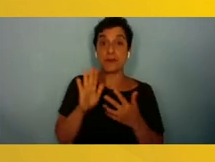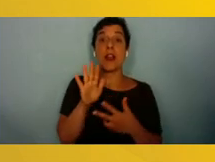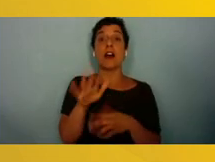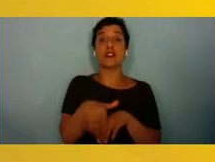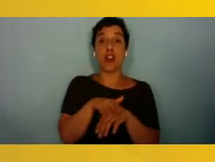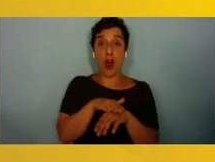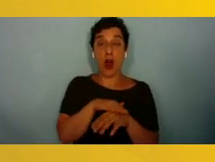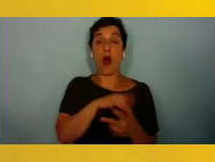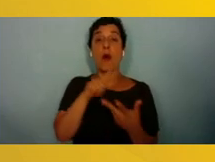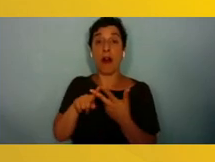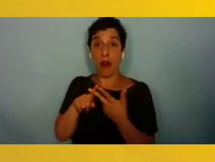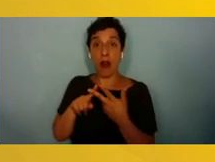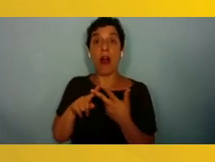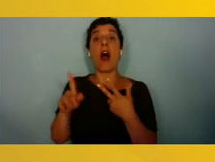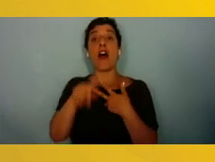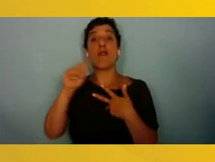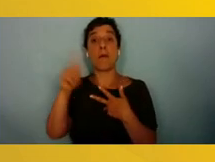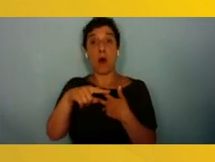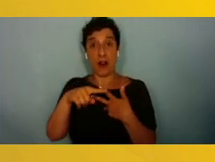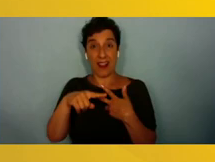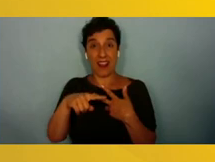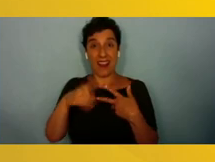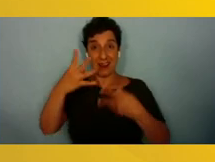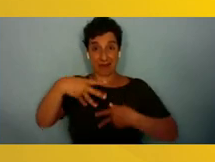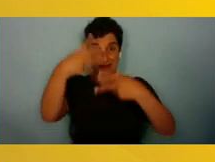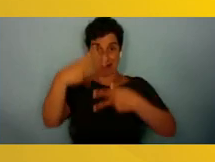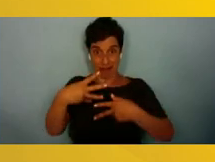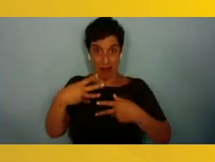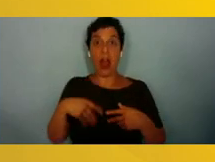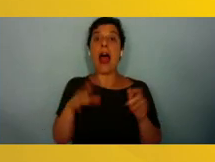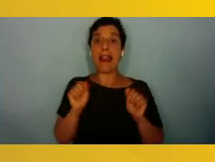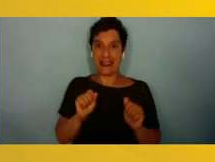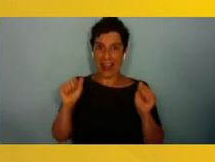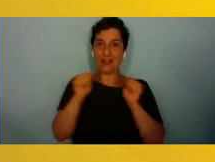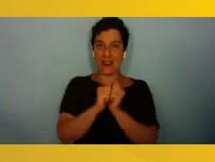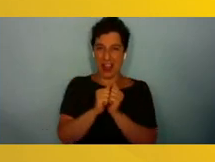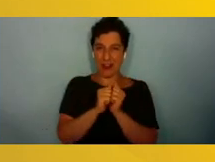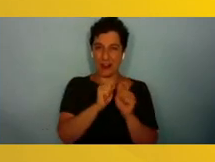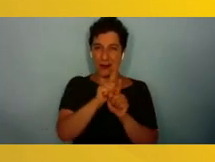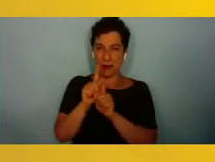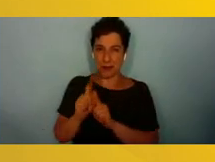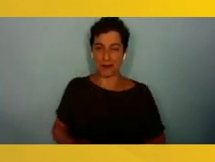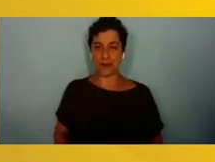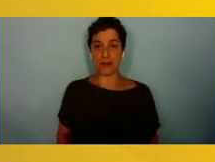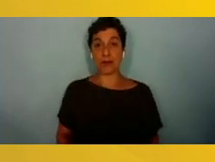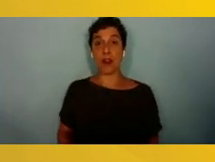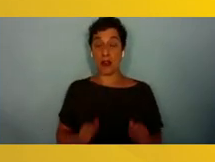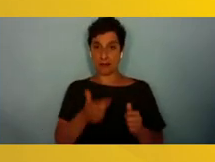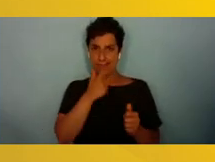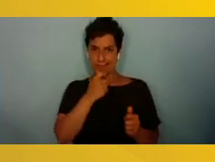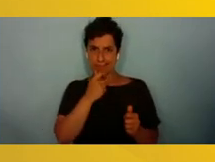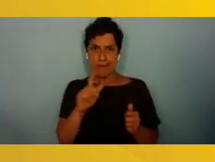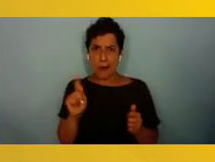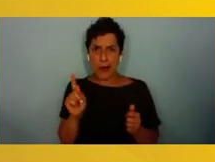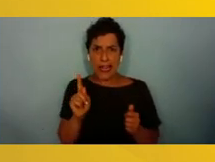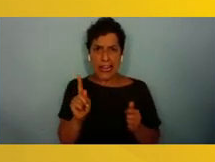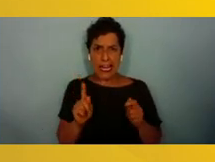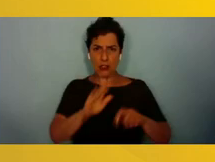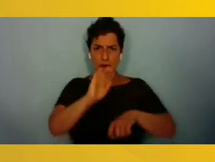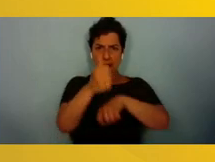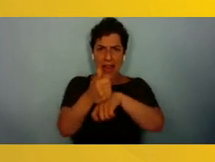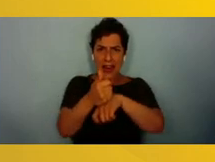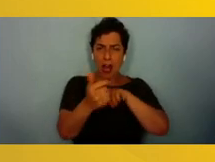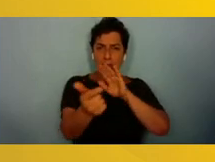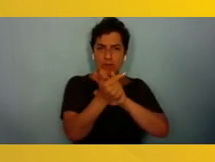whale reporting, and then they'll have a chance to put them all together. And when they're choosing where to put those no-go zones, they can